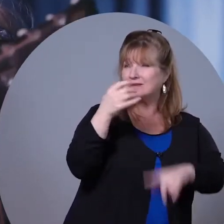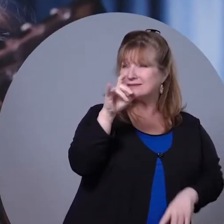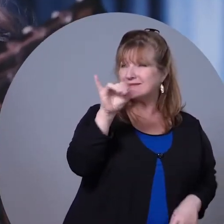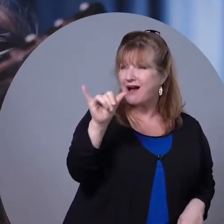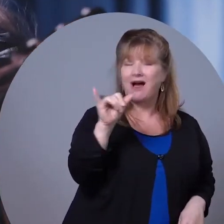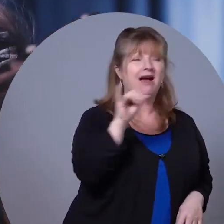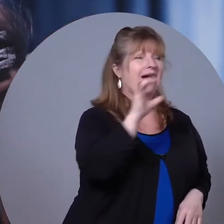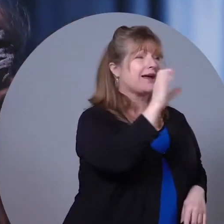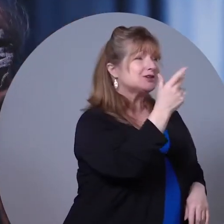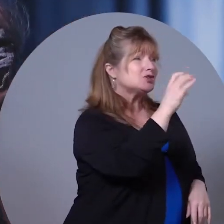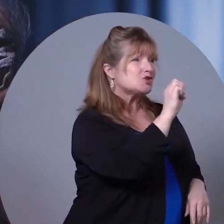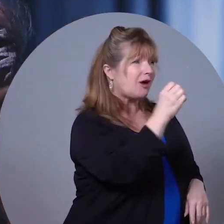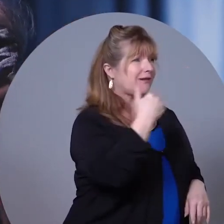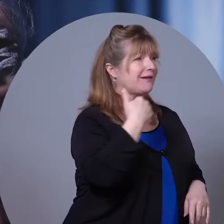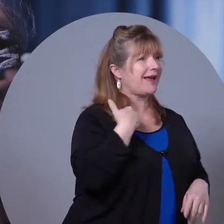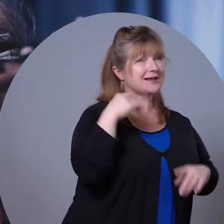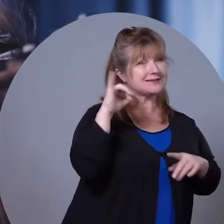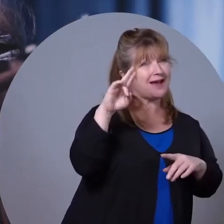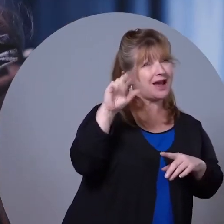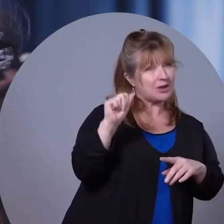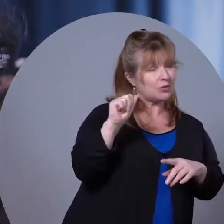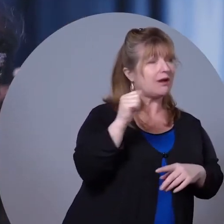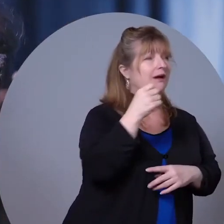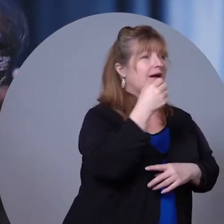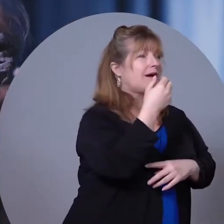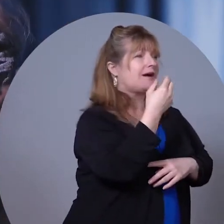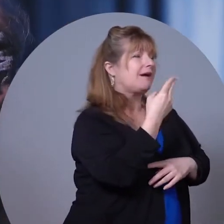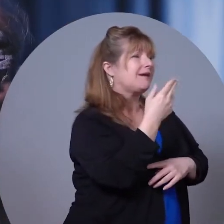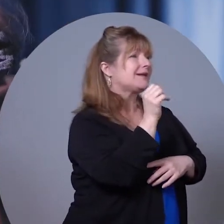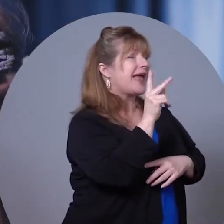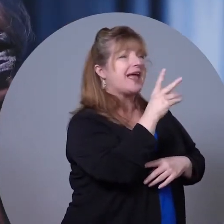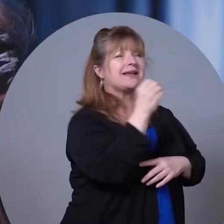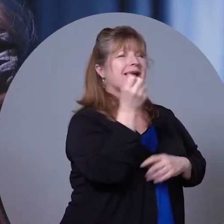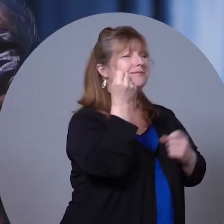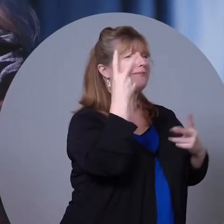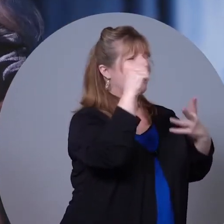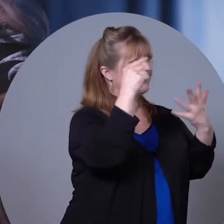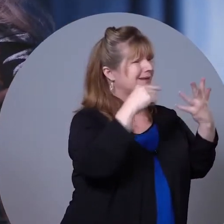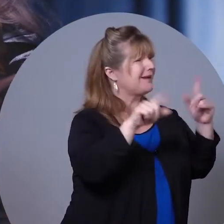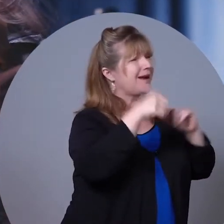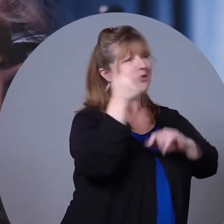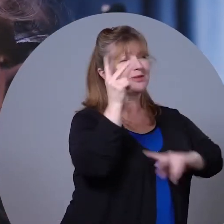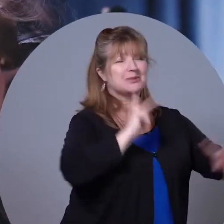play, but then I